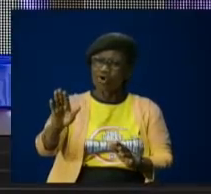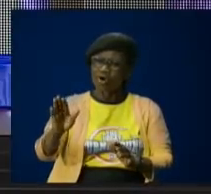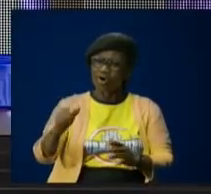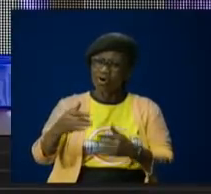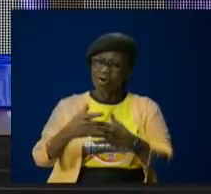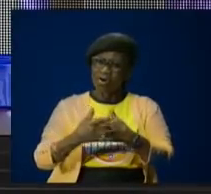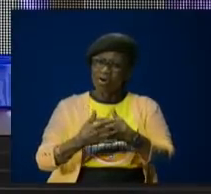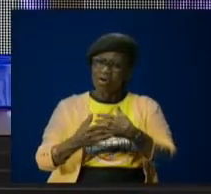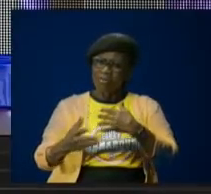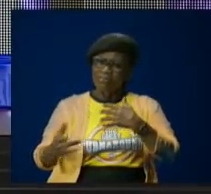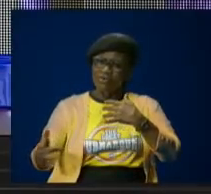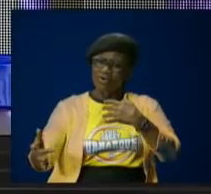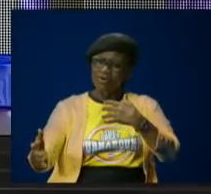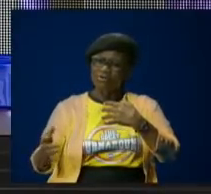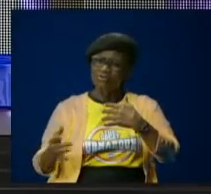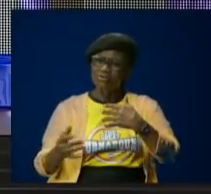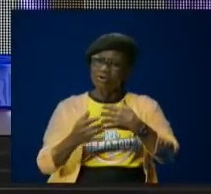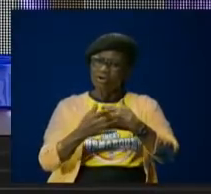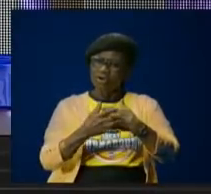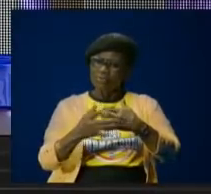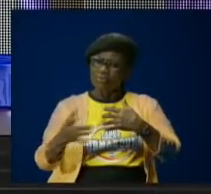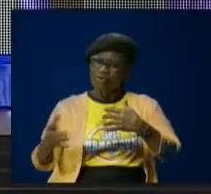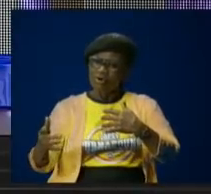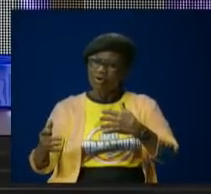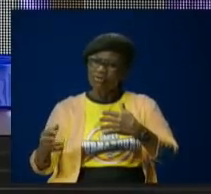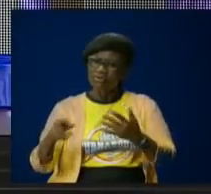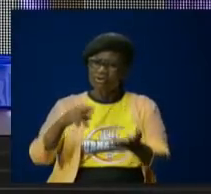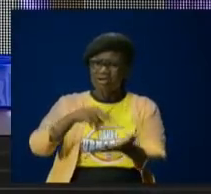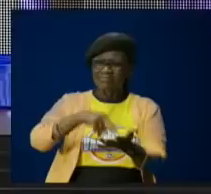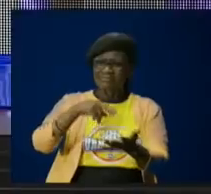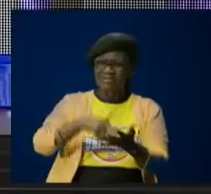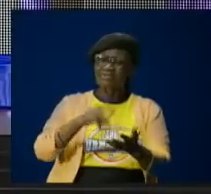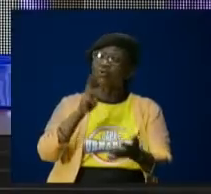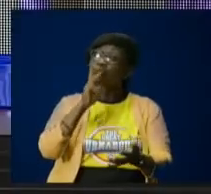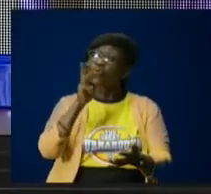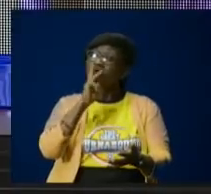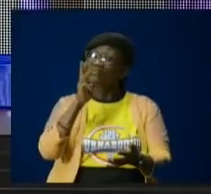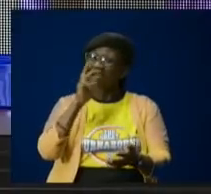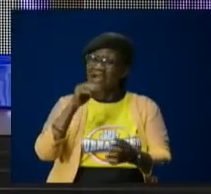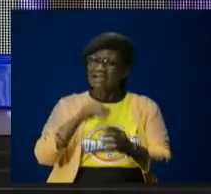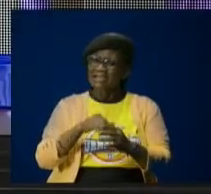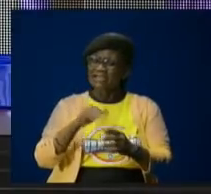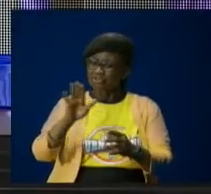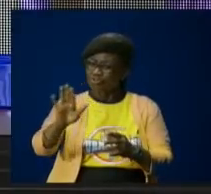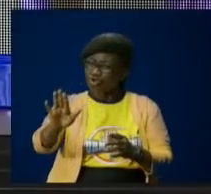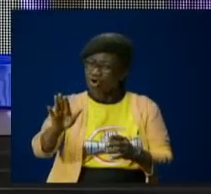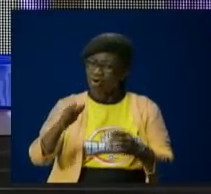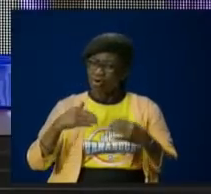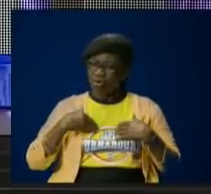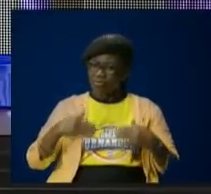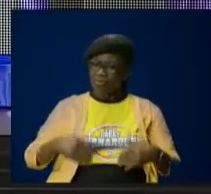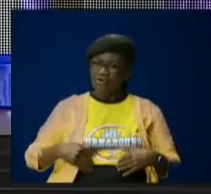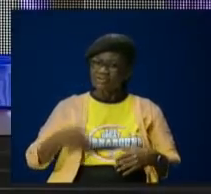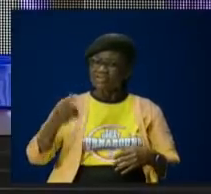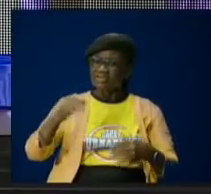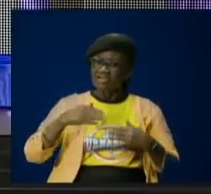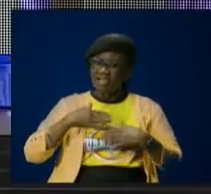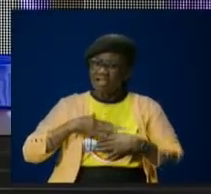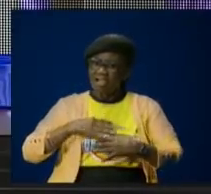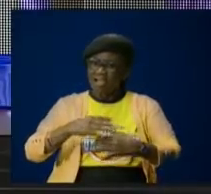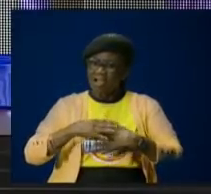Blood representing the water in your body. The breathing